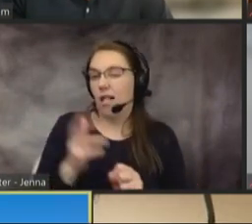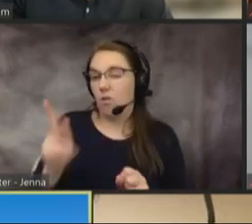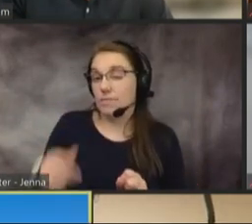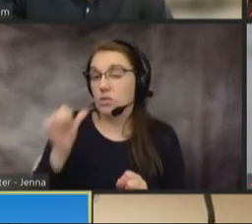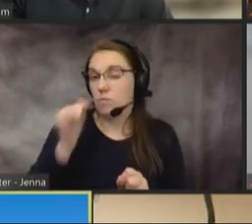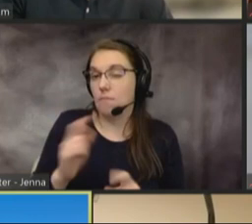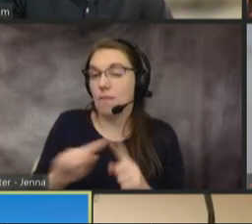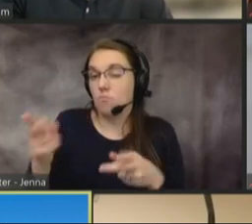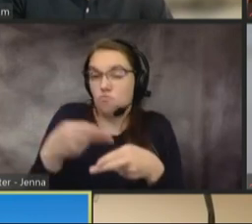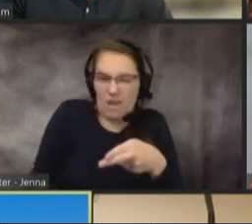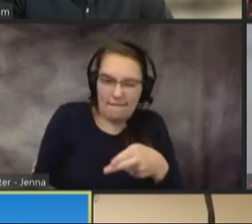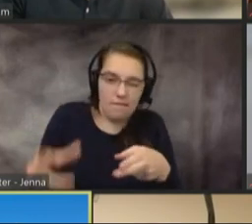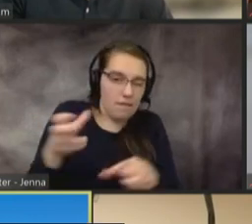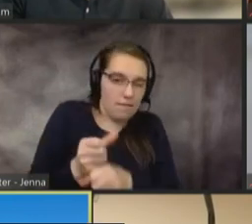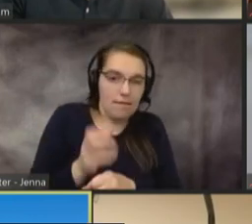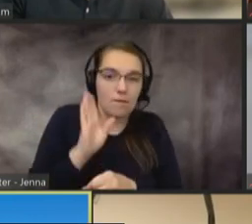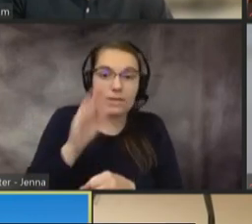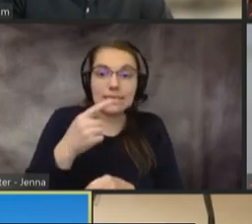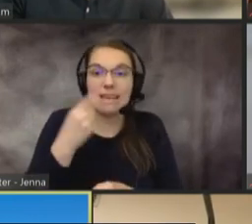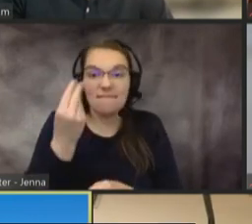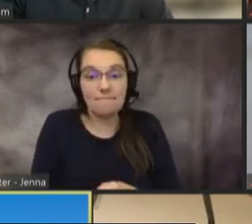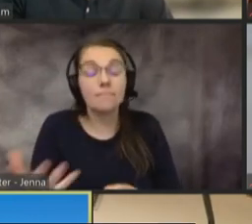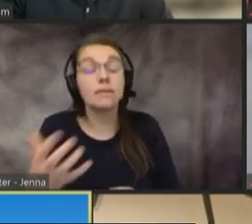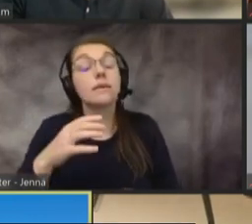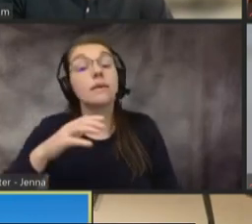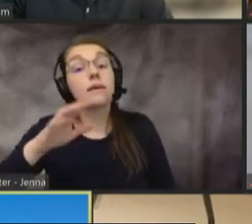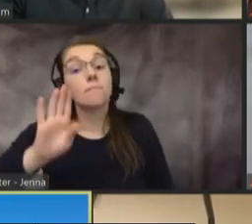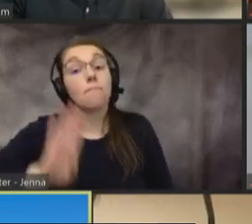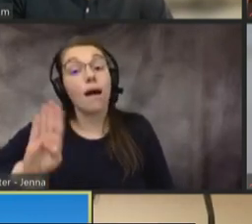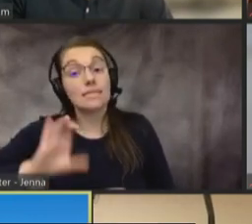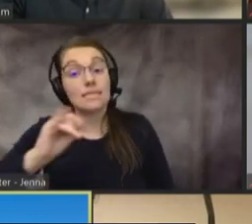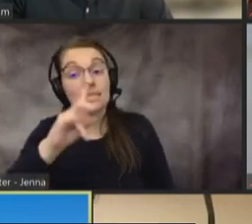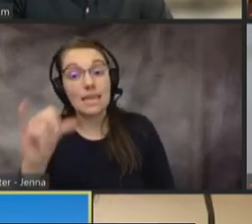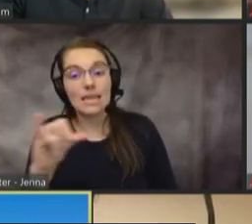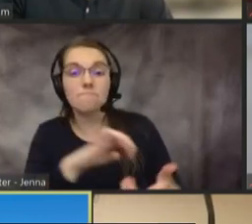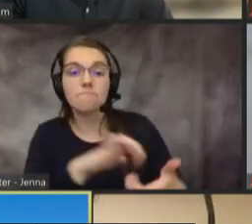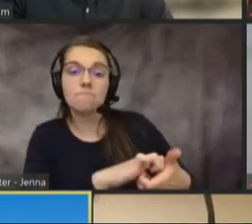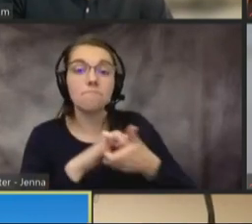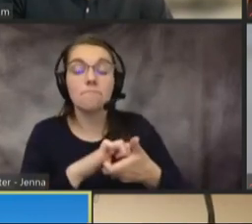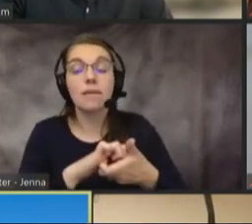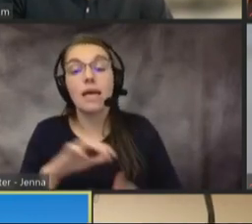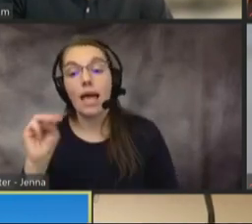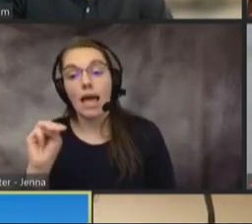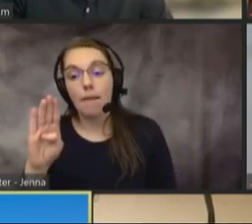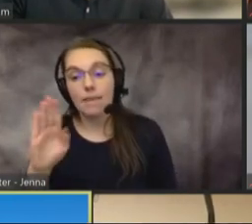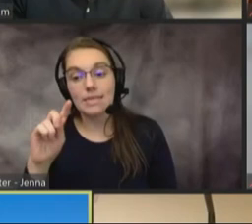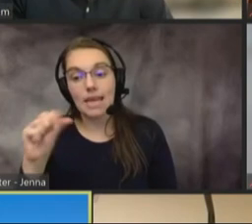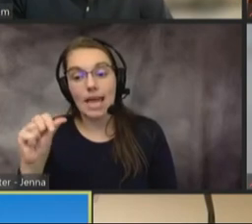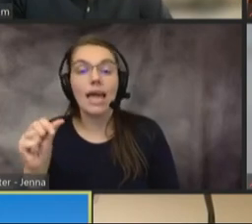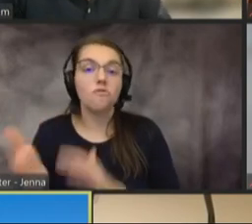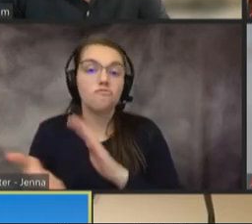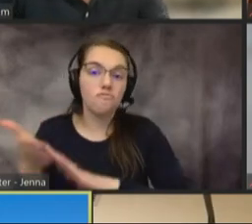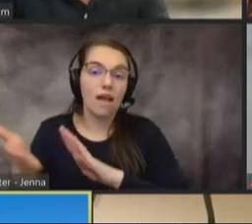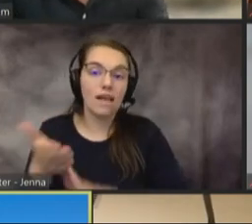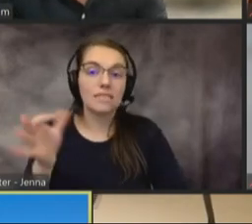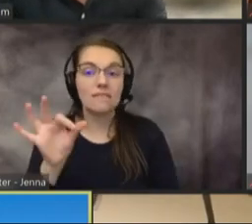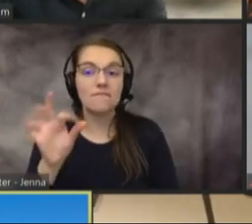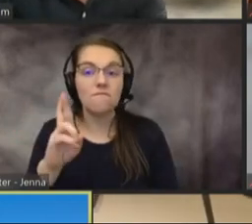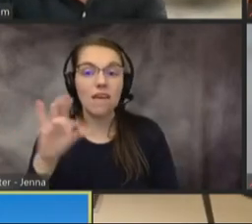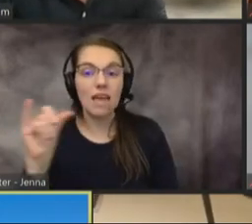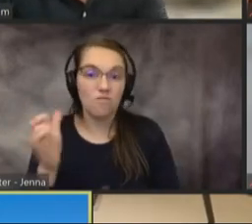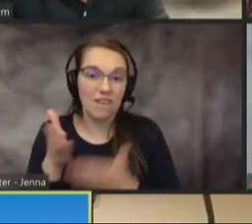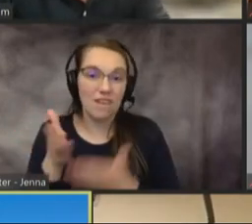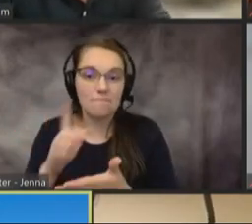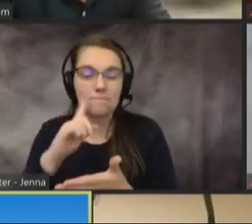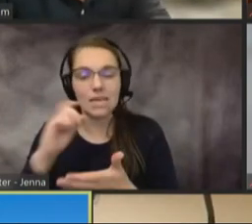briefly, I will say that the City of Boston coordinates, because the MBTA runs ferries as part of the commuter program